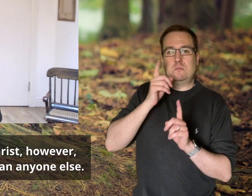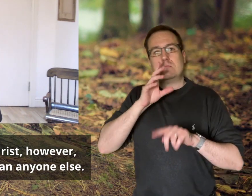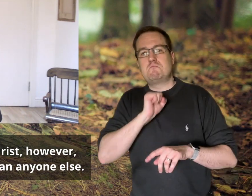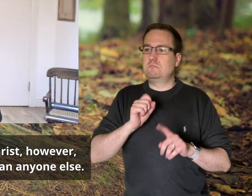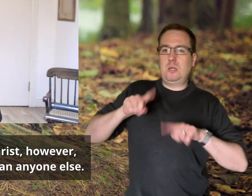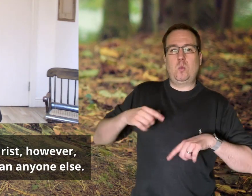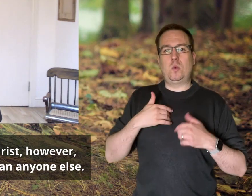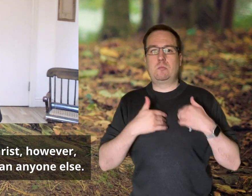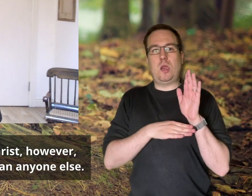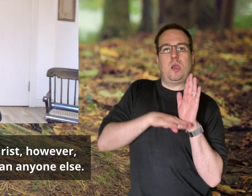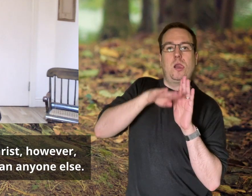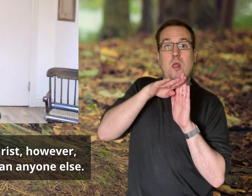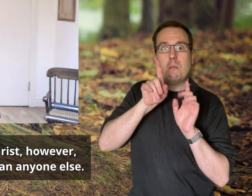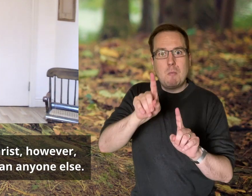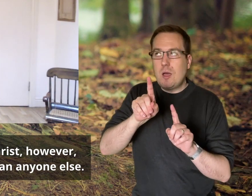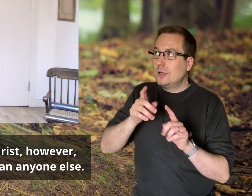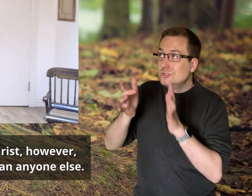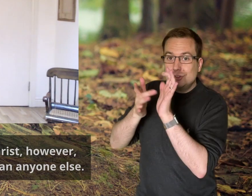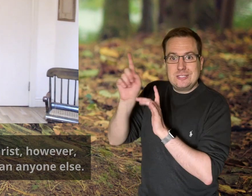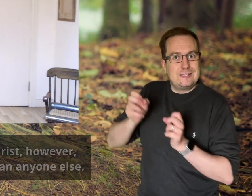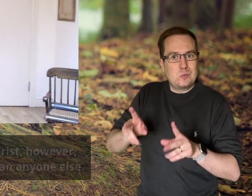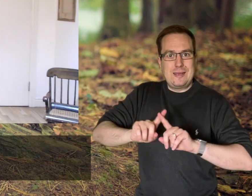any greater value than anyone else.